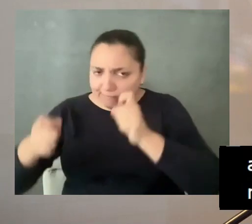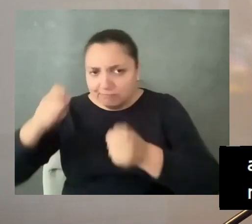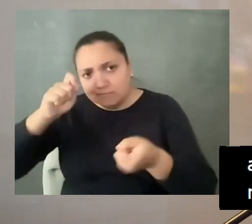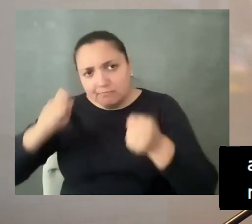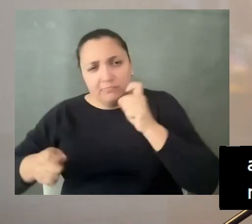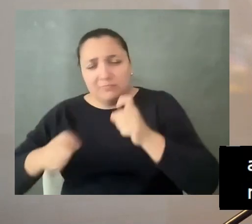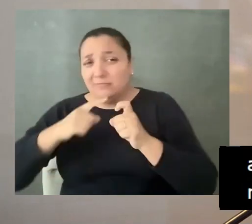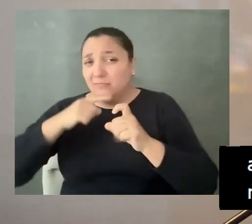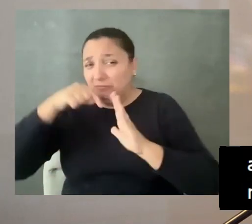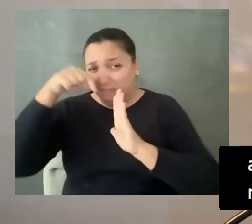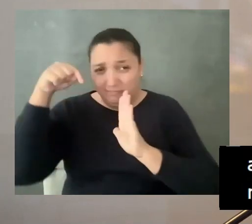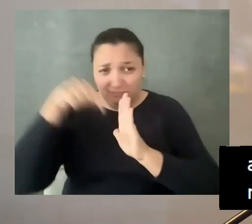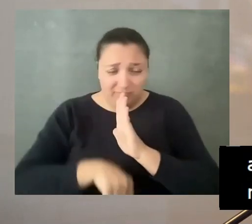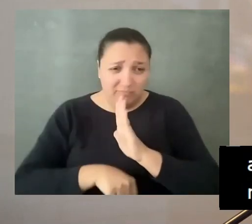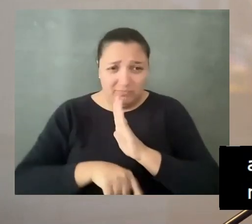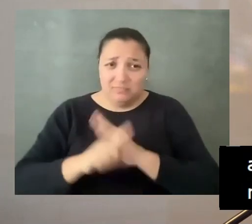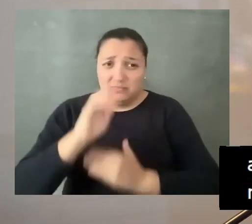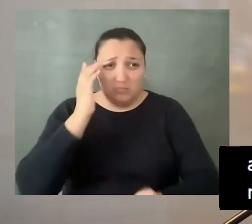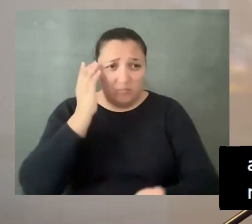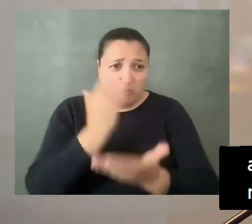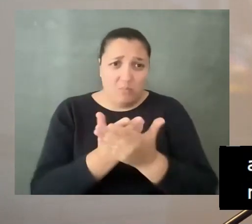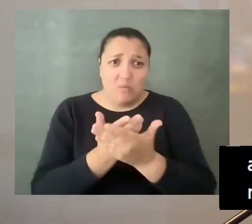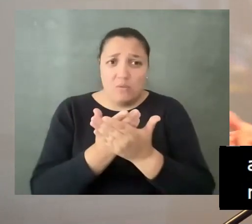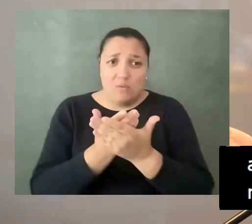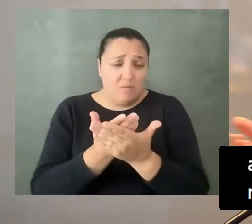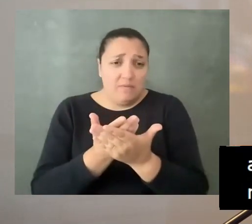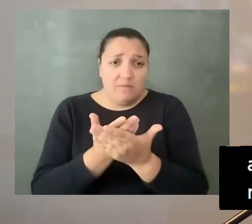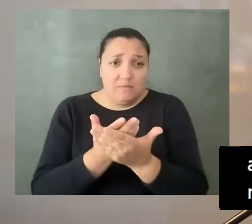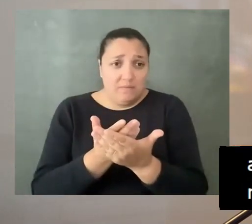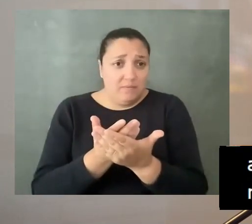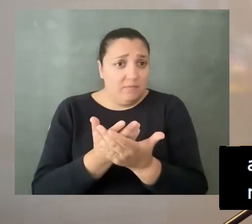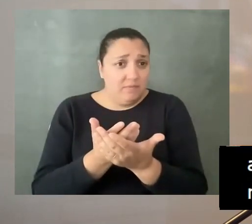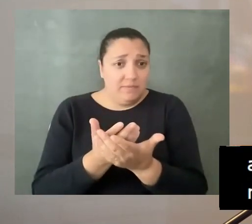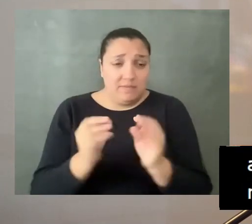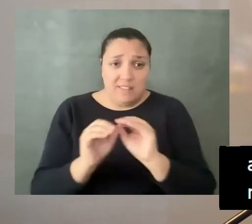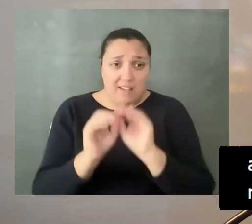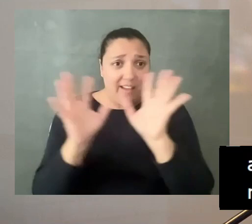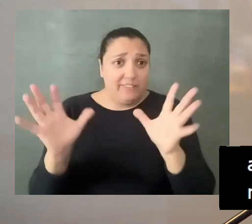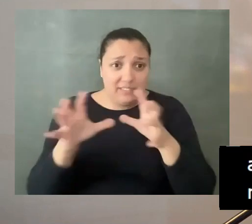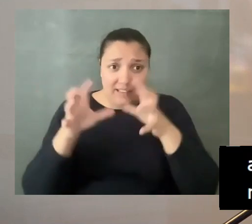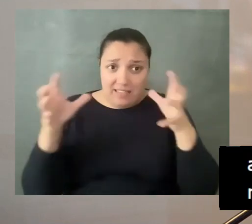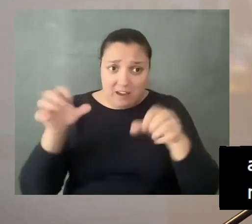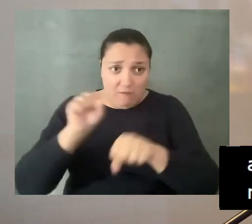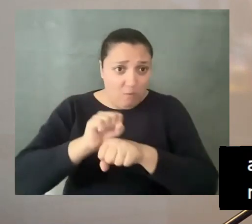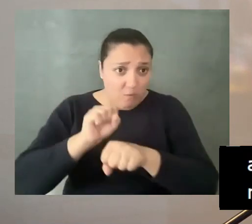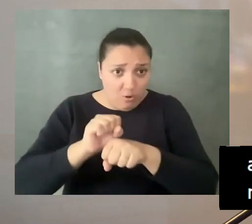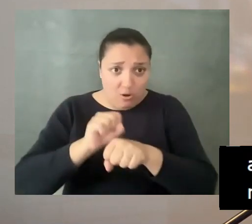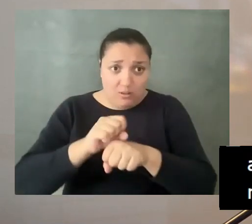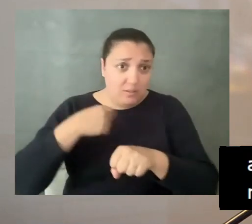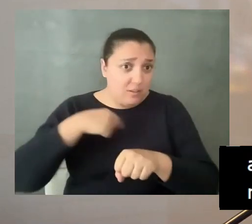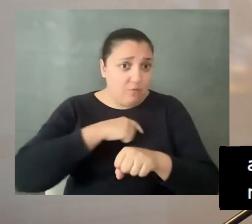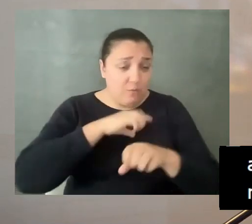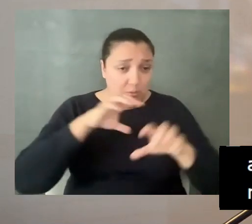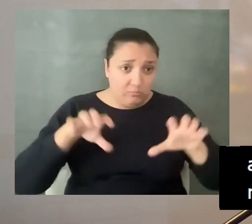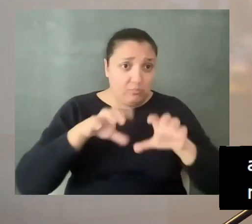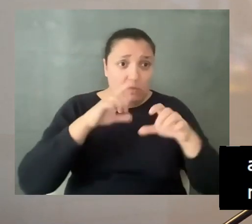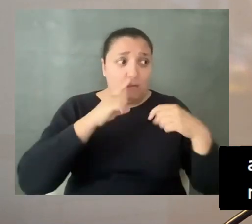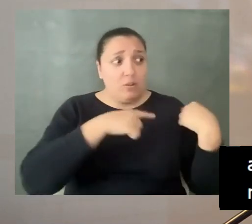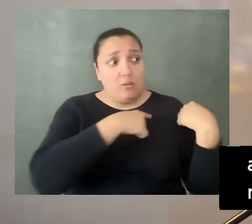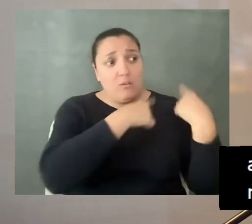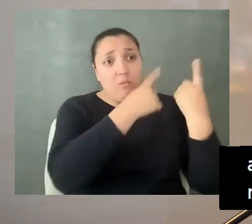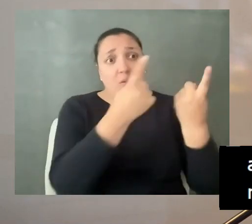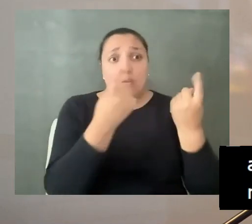and it's a testament to all the work that all of you, all of us have been doing for all these years.